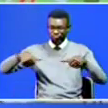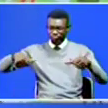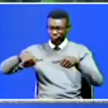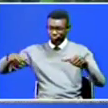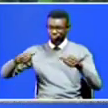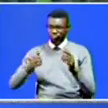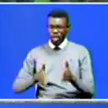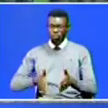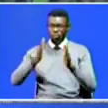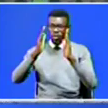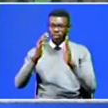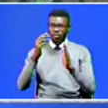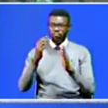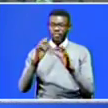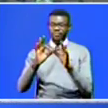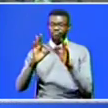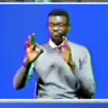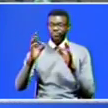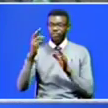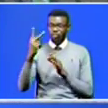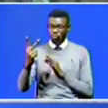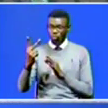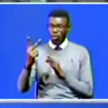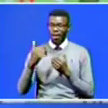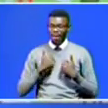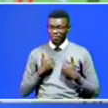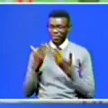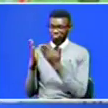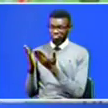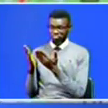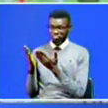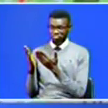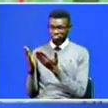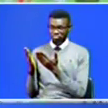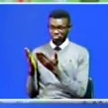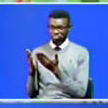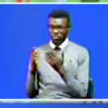it is marked 2 kilometer circuit, loop circuit. Therefore, we'll be doing